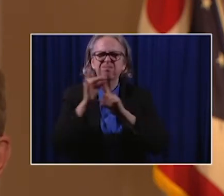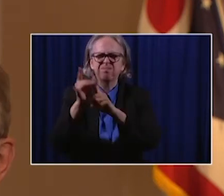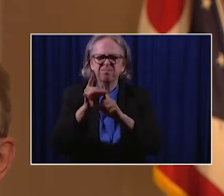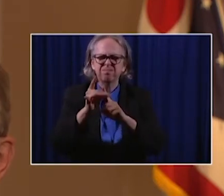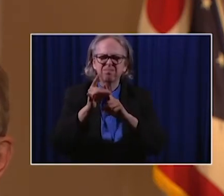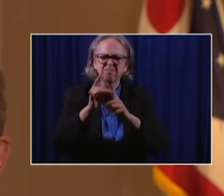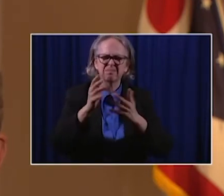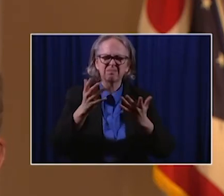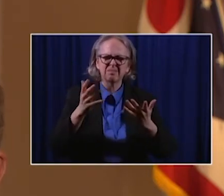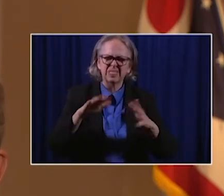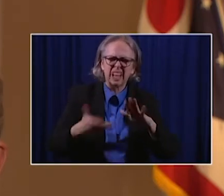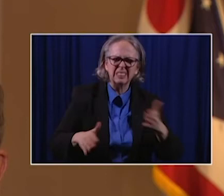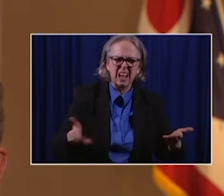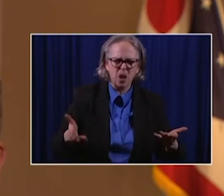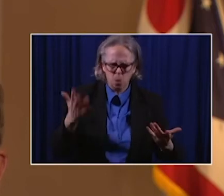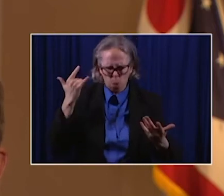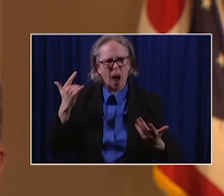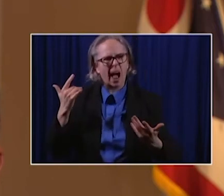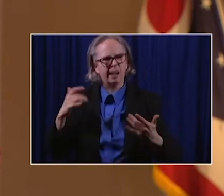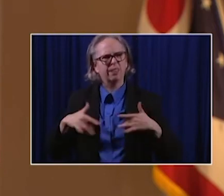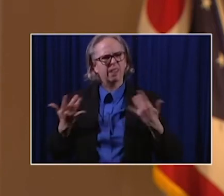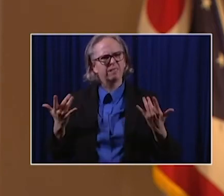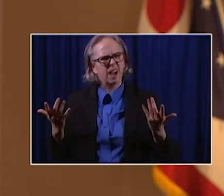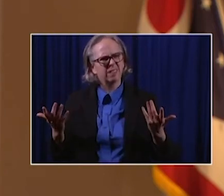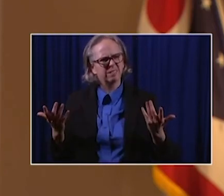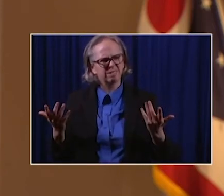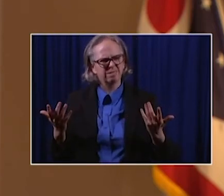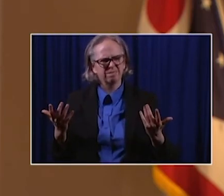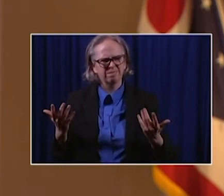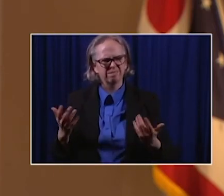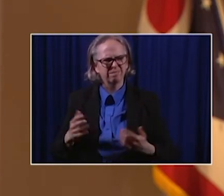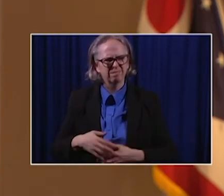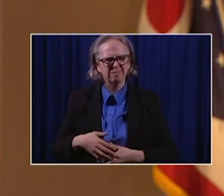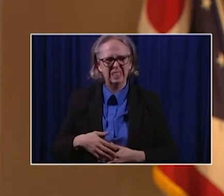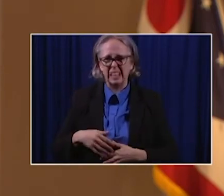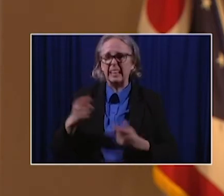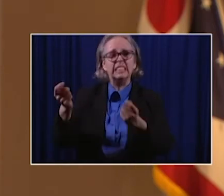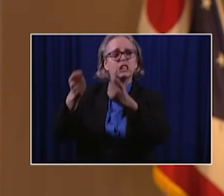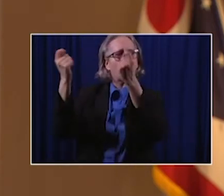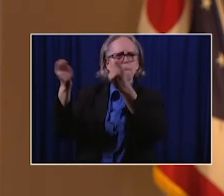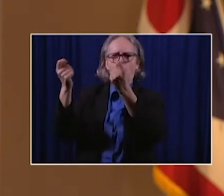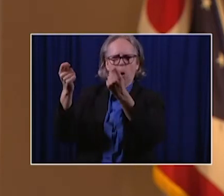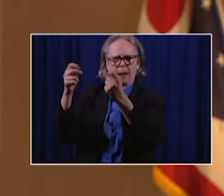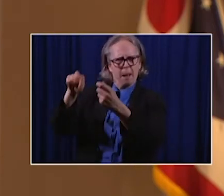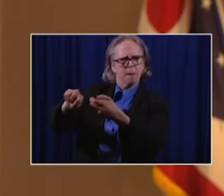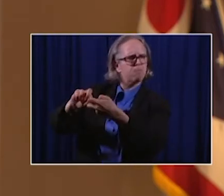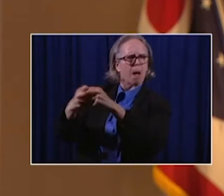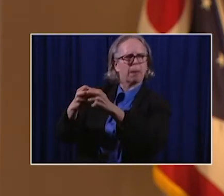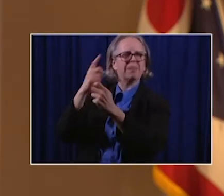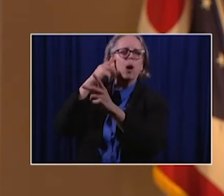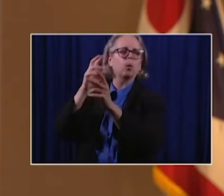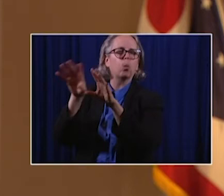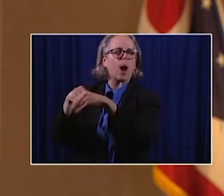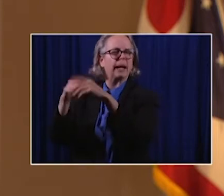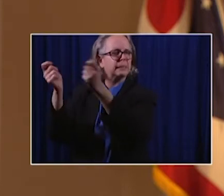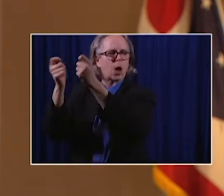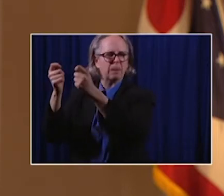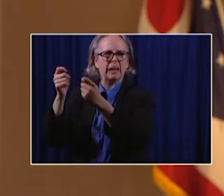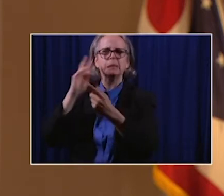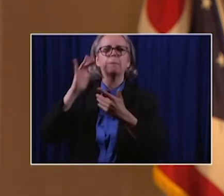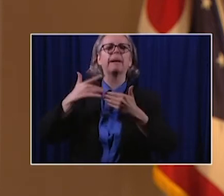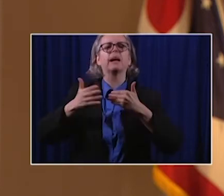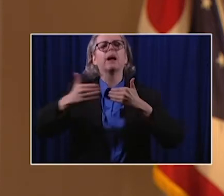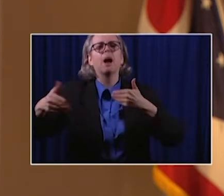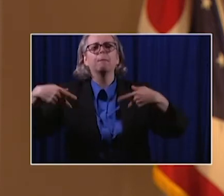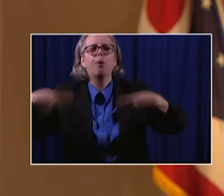problem. It's the party afterward. So to address this, we will be issuing a new order in the